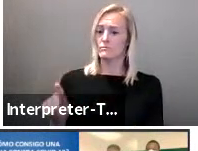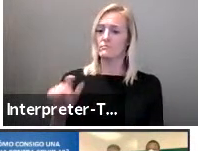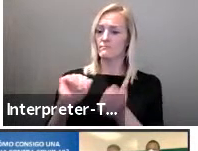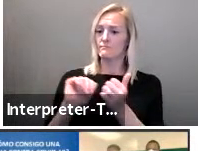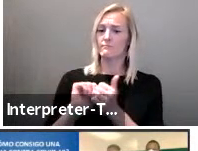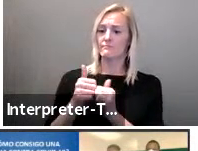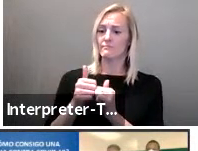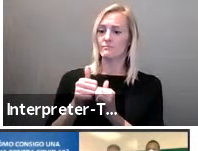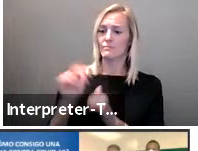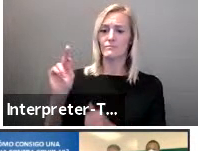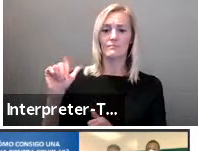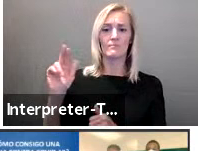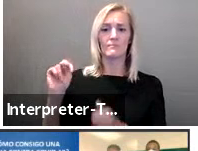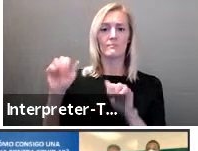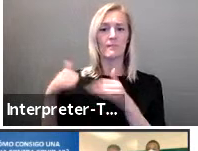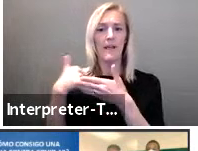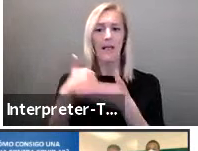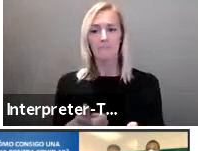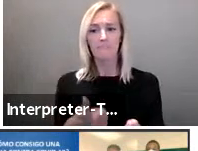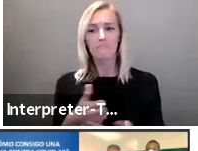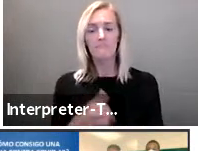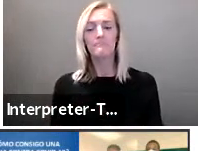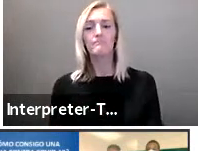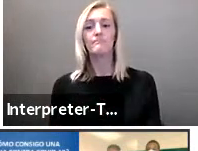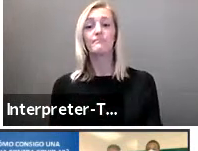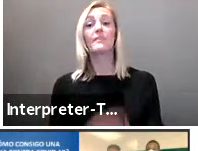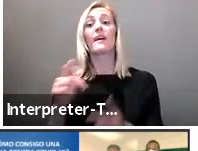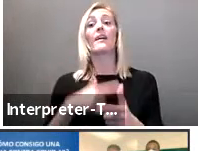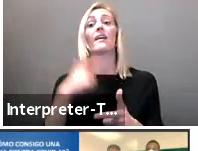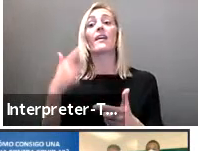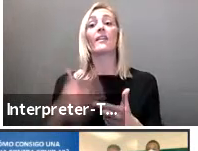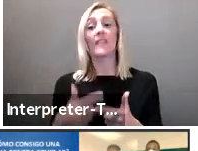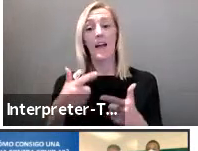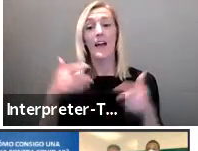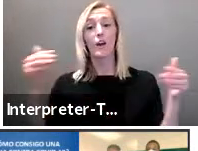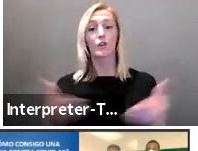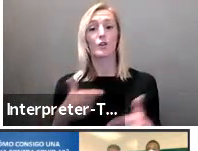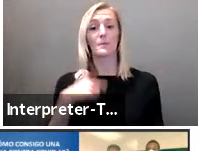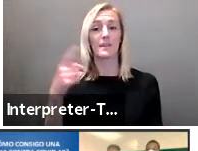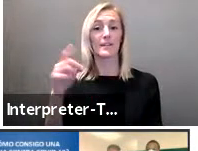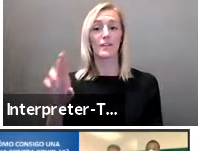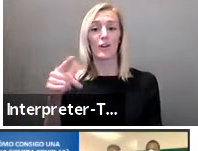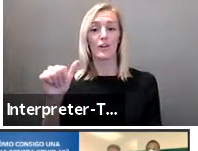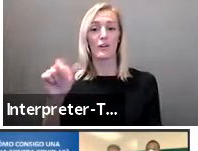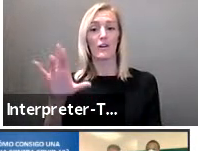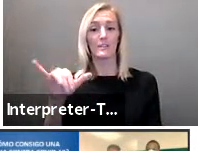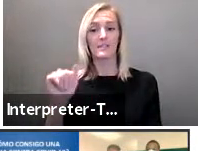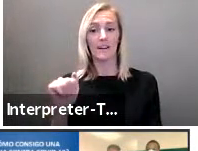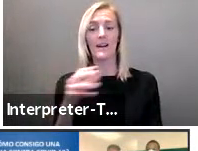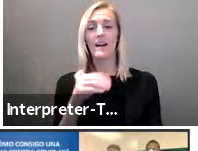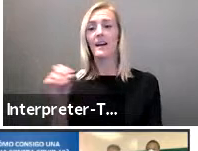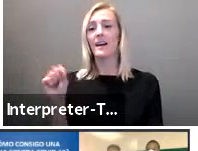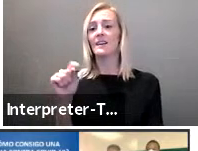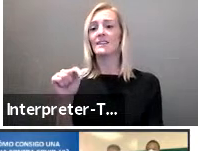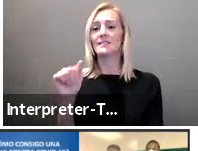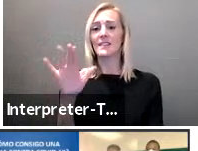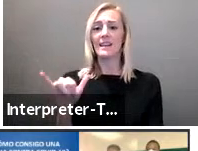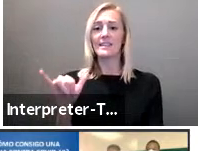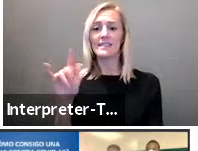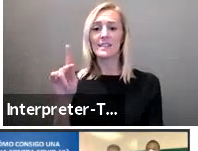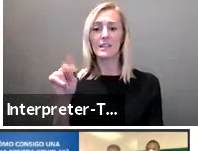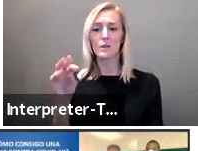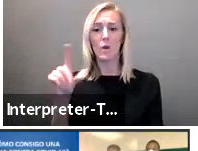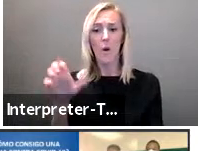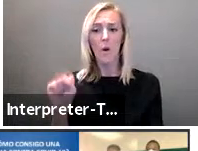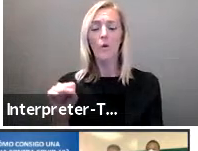state of Kansas help? And then I was introduced to Dr. Garcia and Stacy Knowles. And I was just like, oh